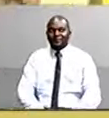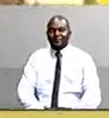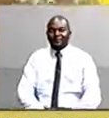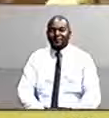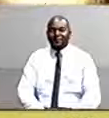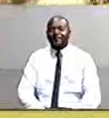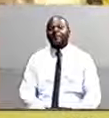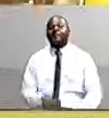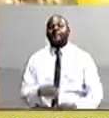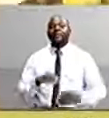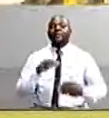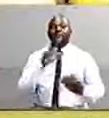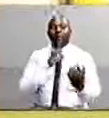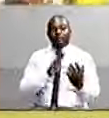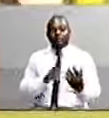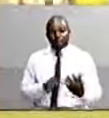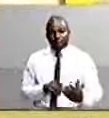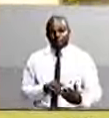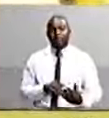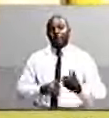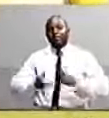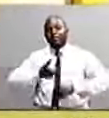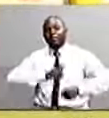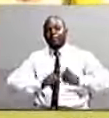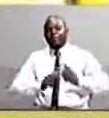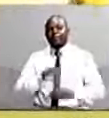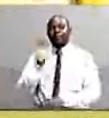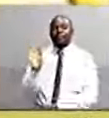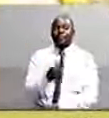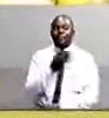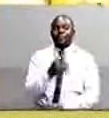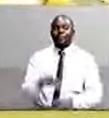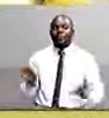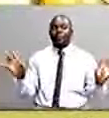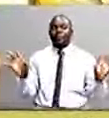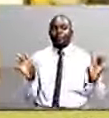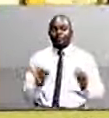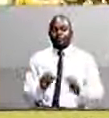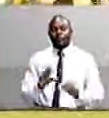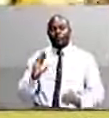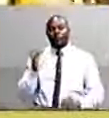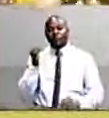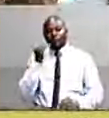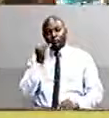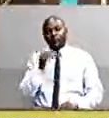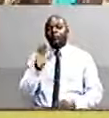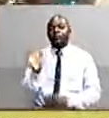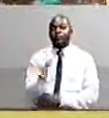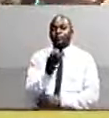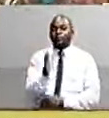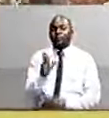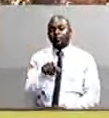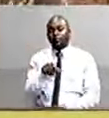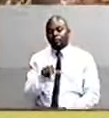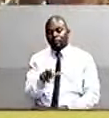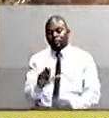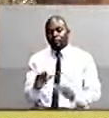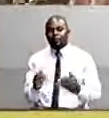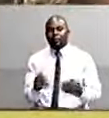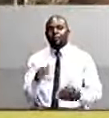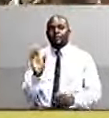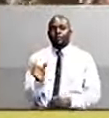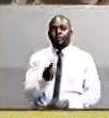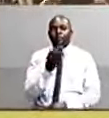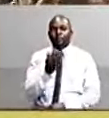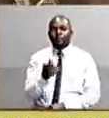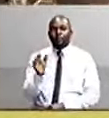The recitation of liberation songs in combination with Bunyoro cultural songs gave the trekking momentum.